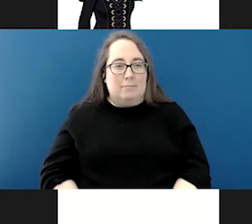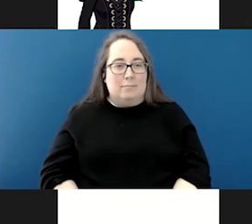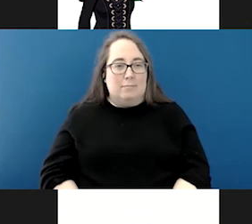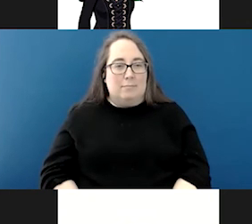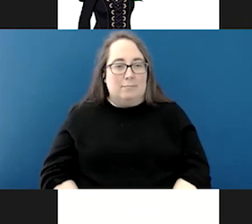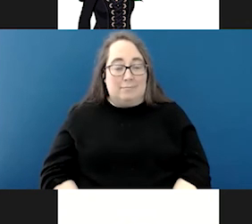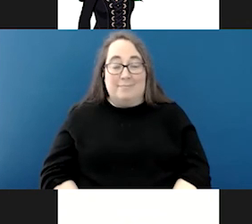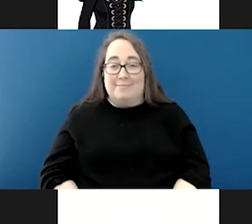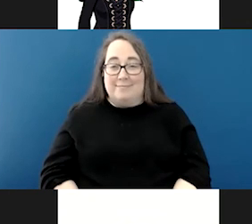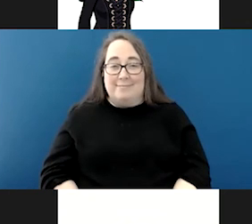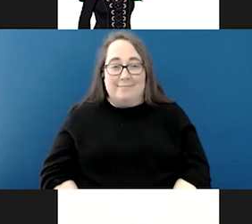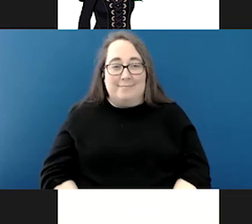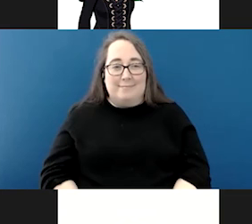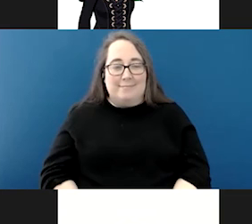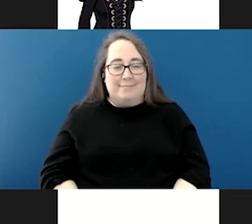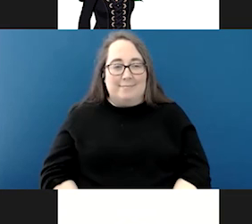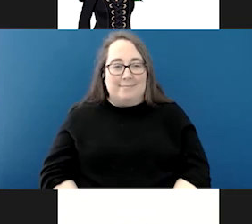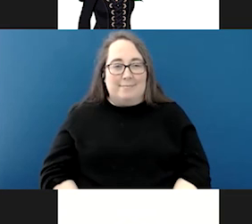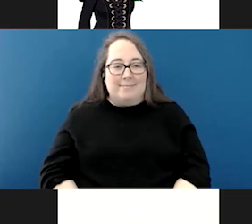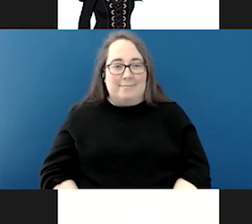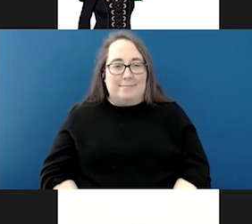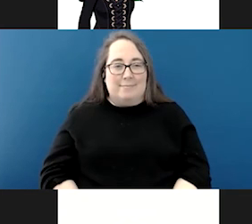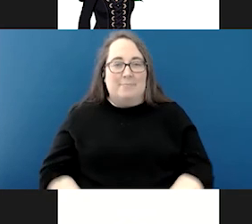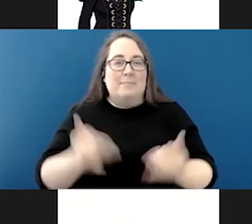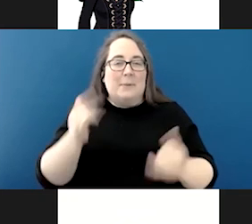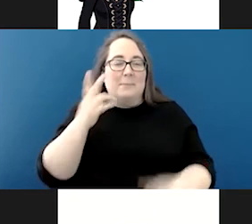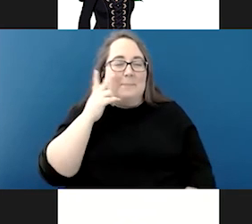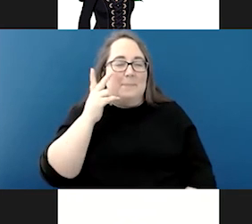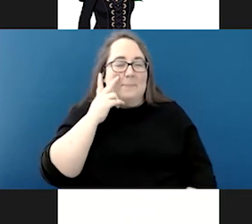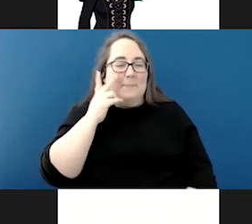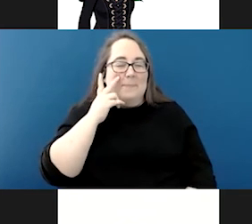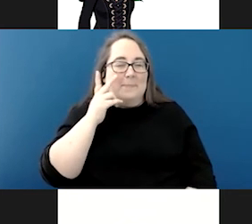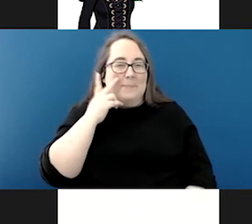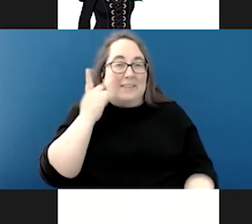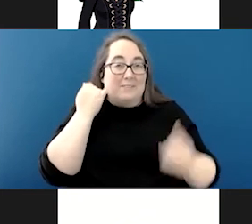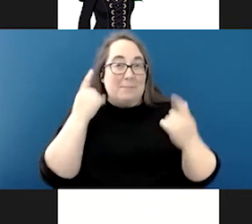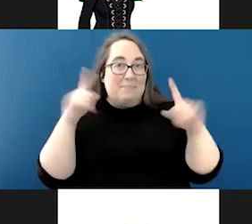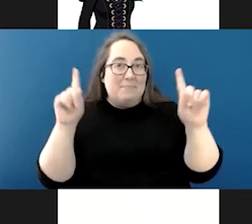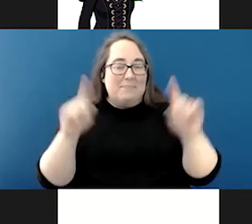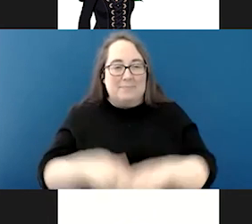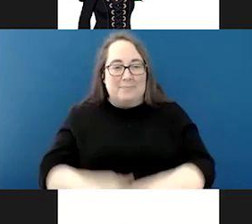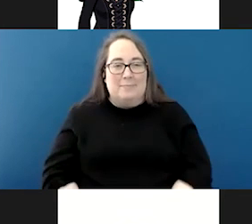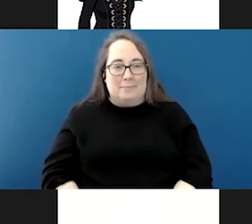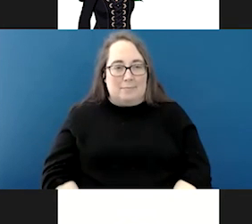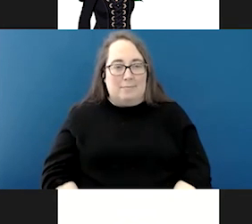All right, I guess now we'll see if the proof is in the pudding, as they say.